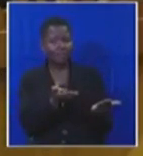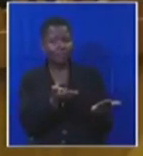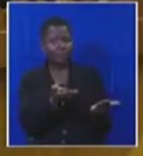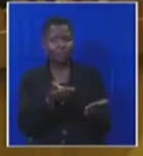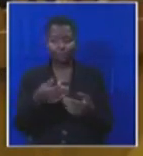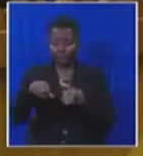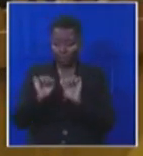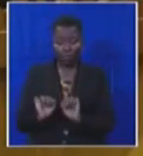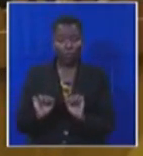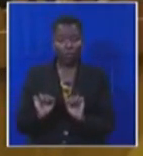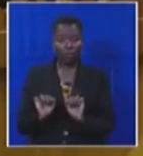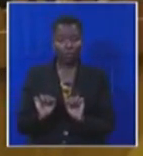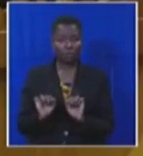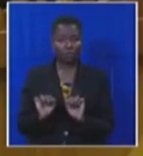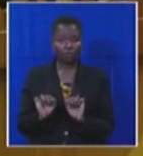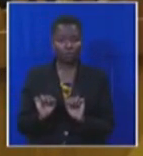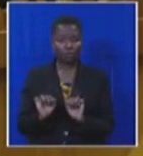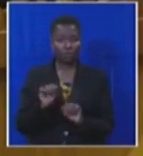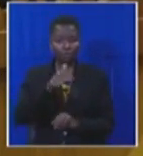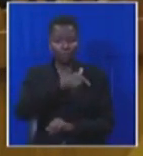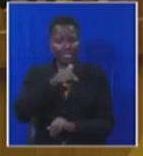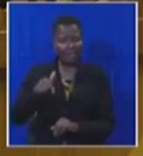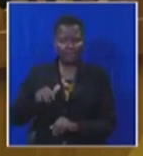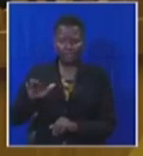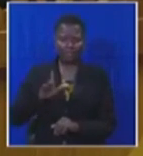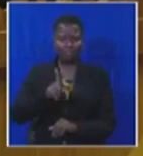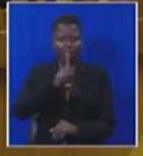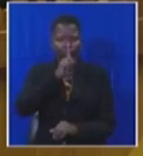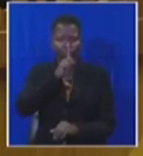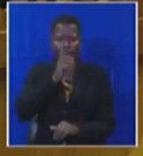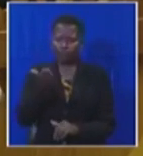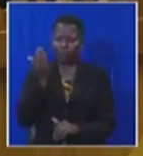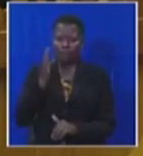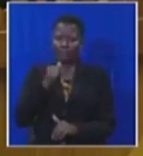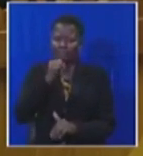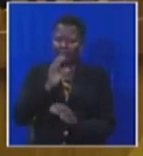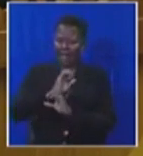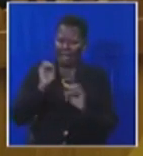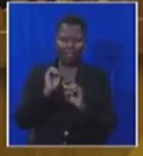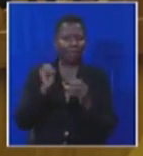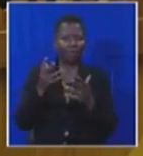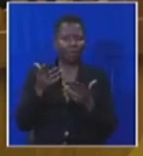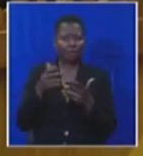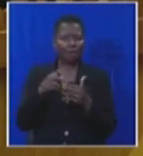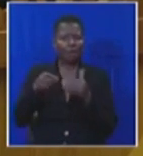Madam Chairperson, the President was silent on Thursday because he is not in charge of